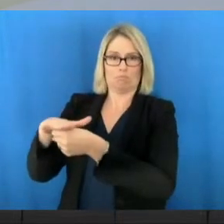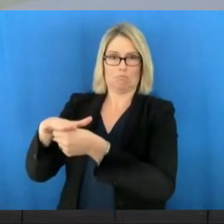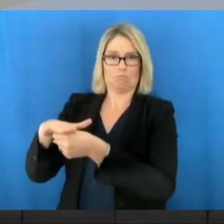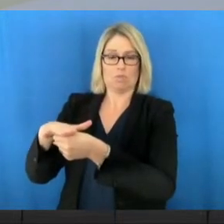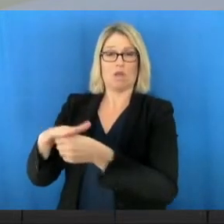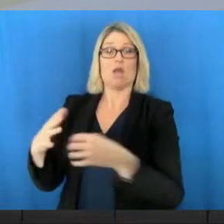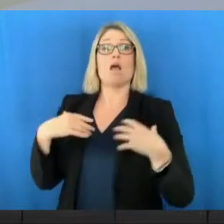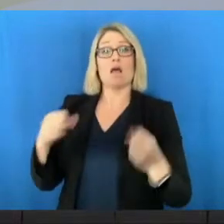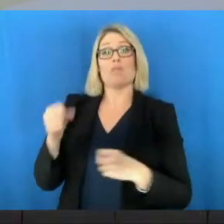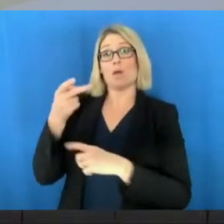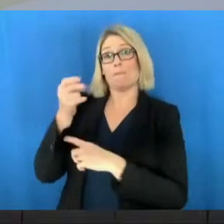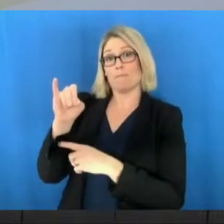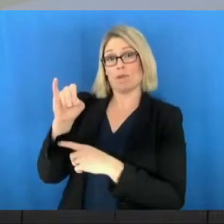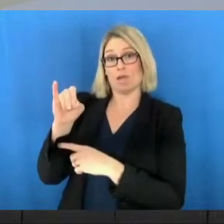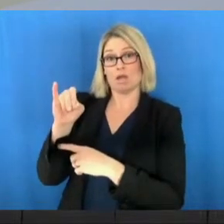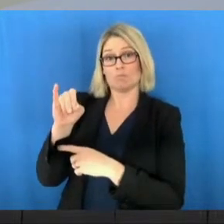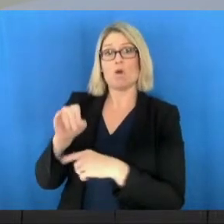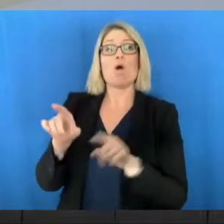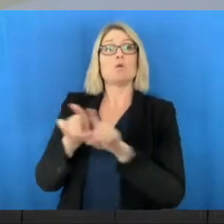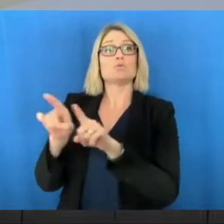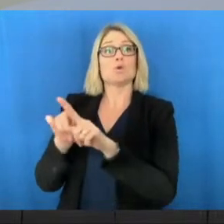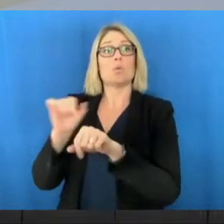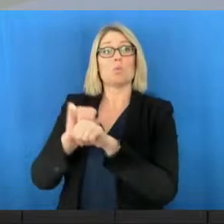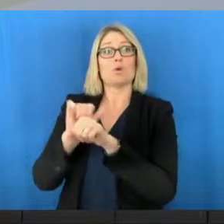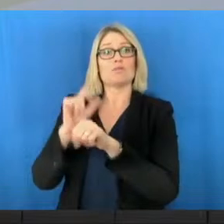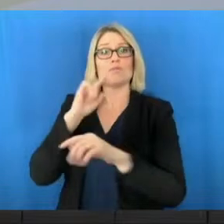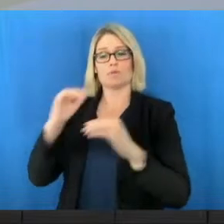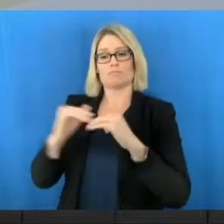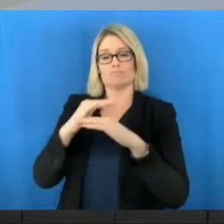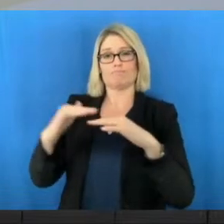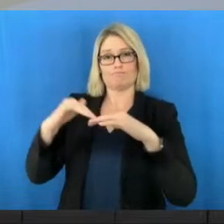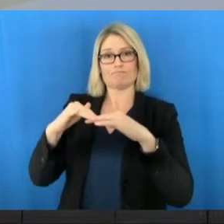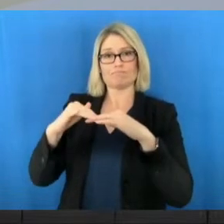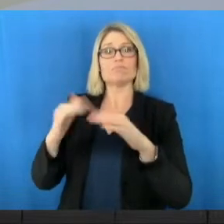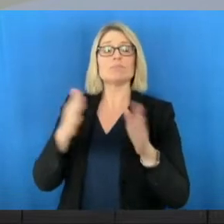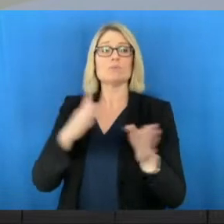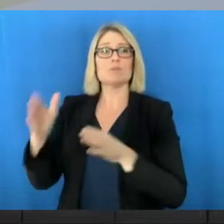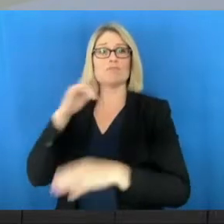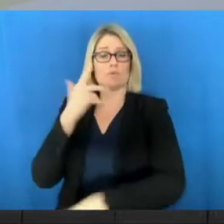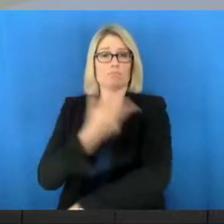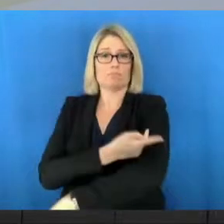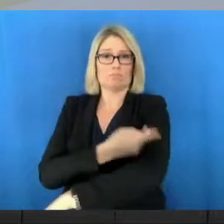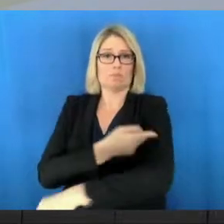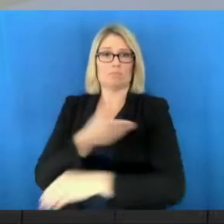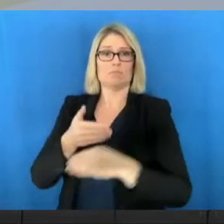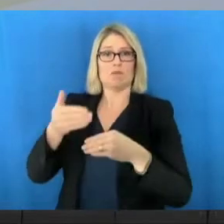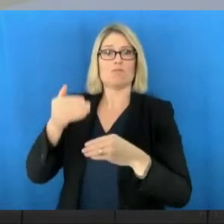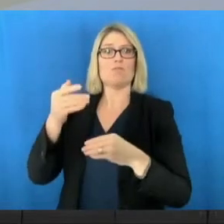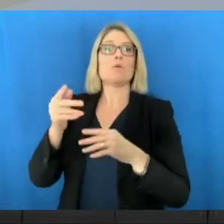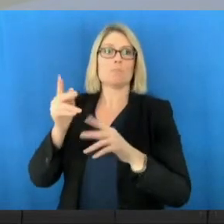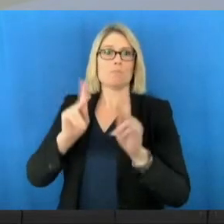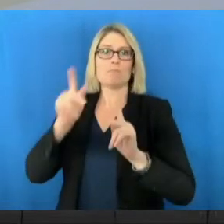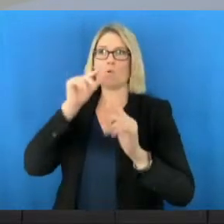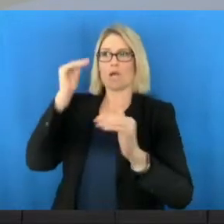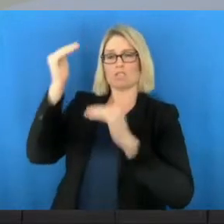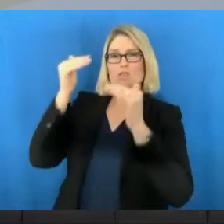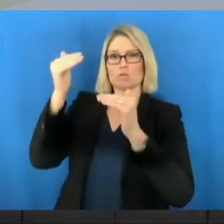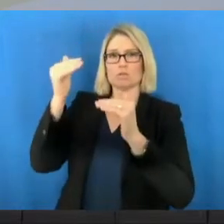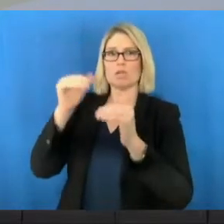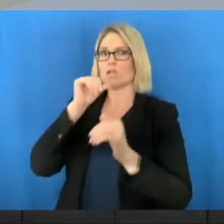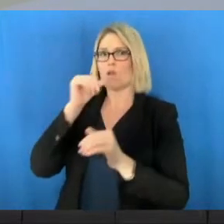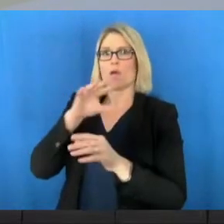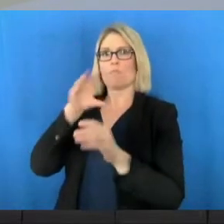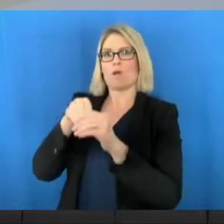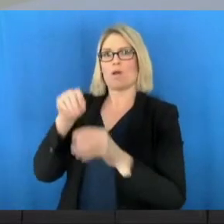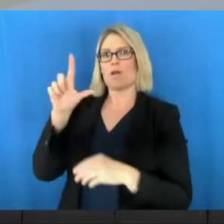our office are also collaborating with the Native Council of PEI to plan vaccine clinic opportunities for Indigenous adults who are not part of Lennox Island